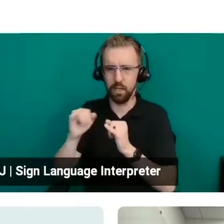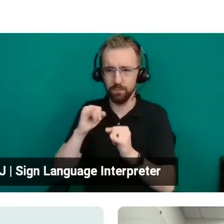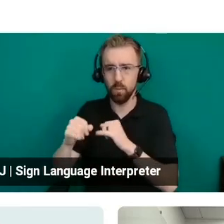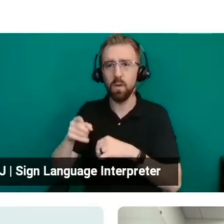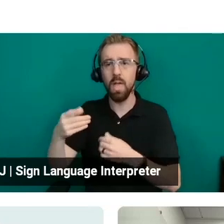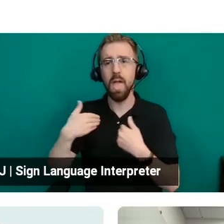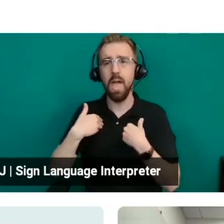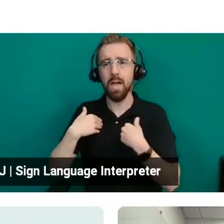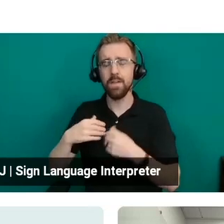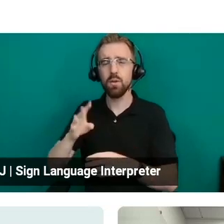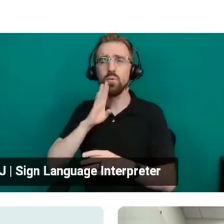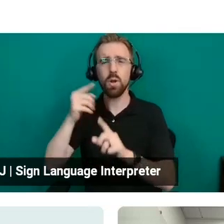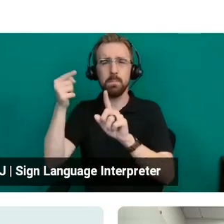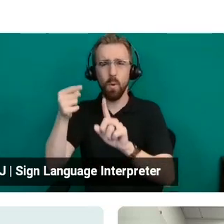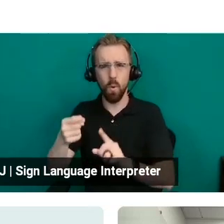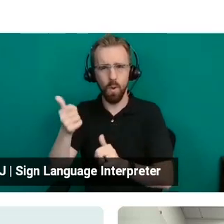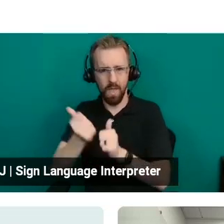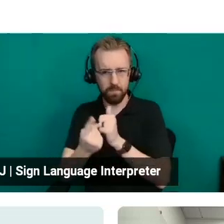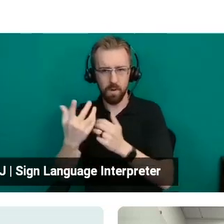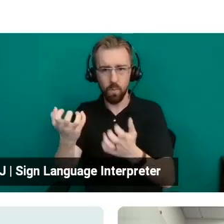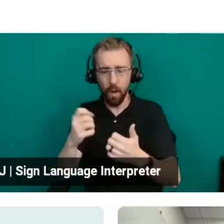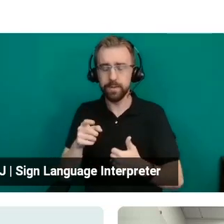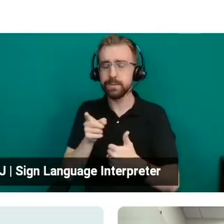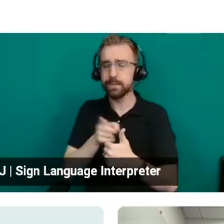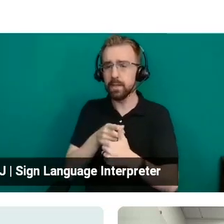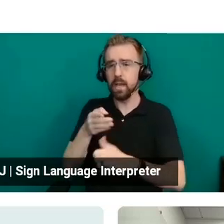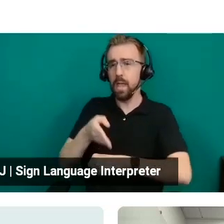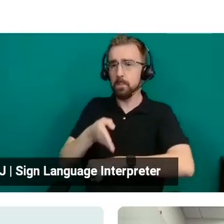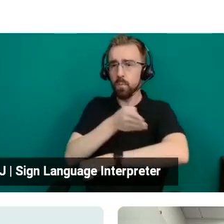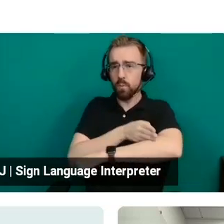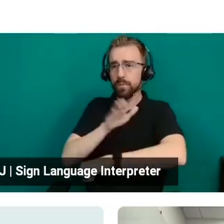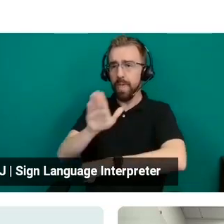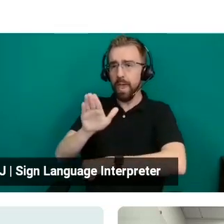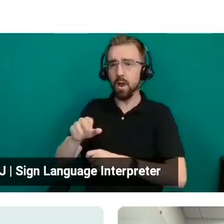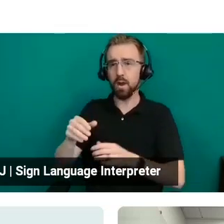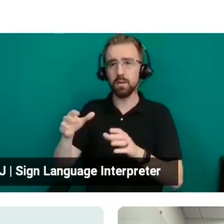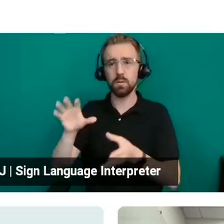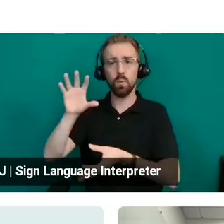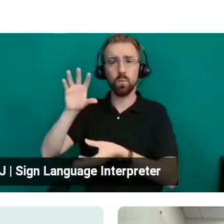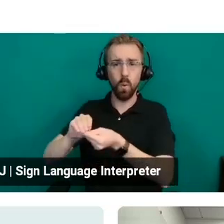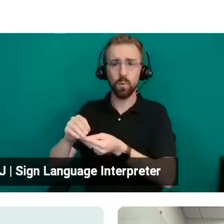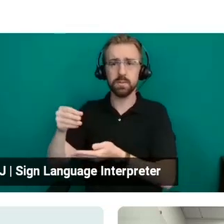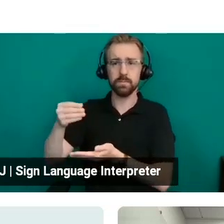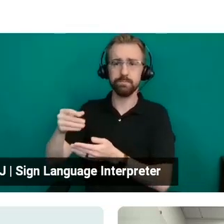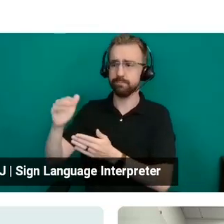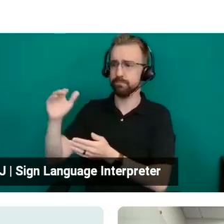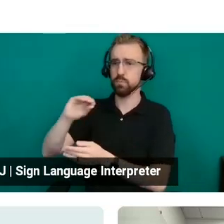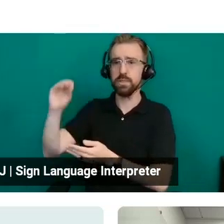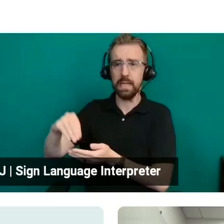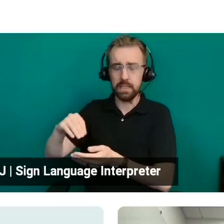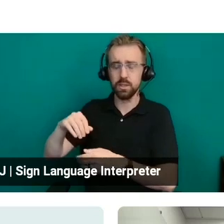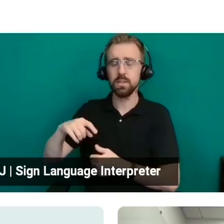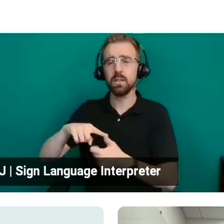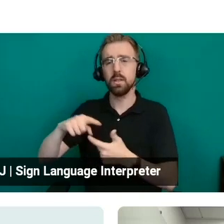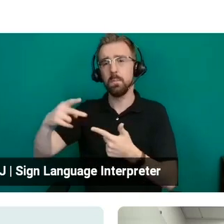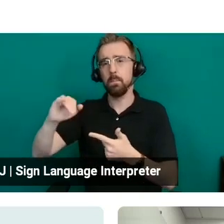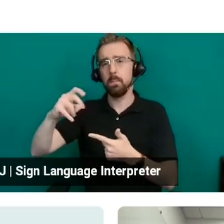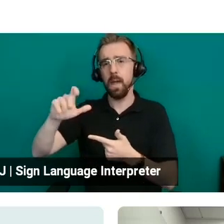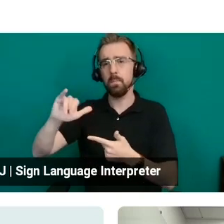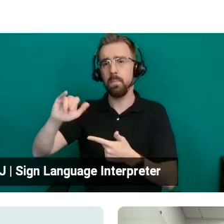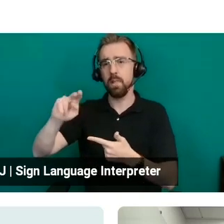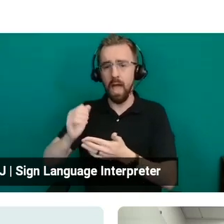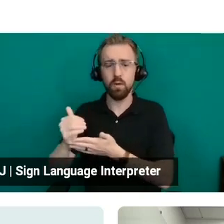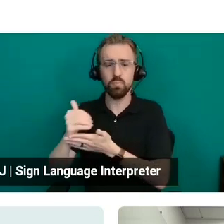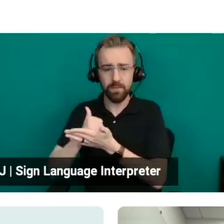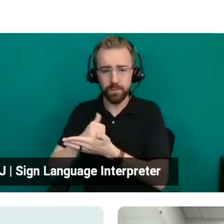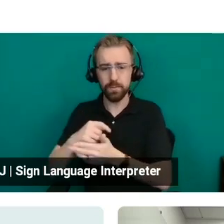same talking points. Everybody wants to improve their gross margins, wants to drive pipeline and revenue, sees pricing